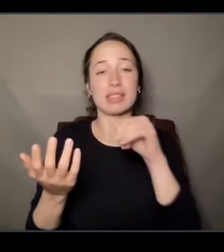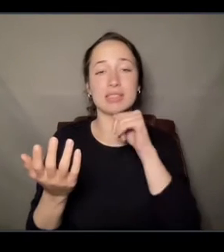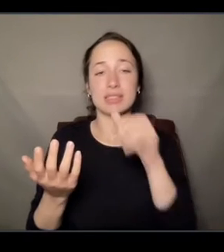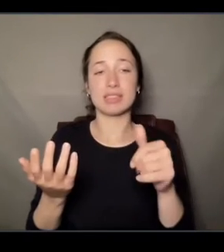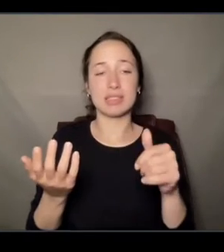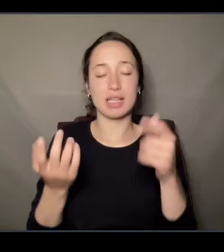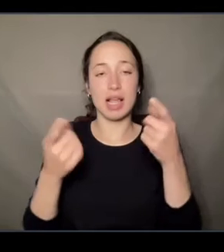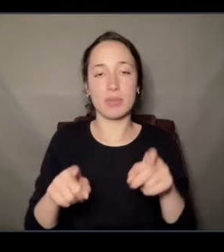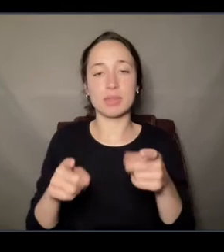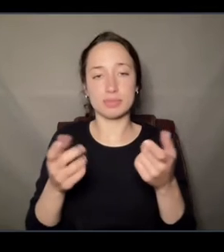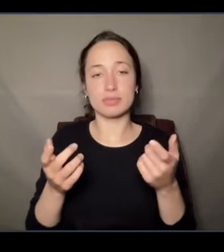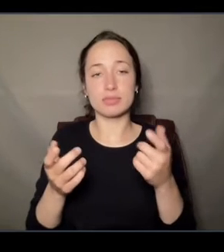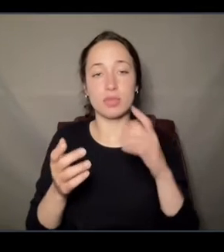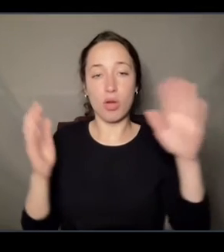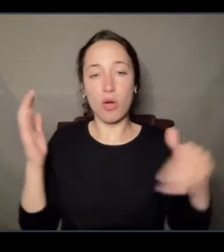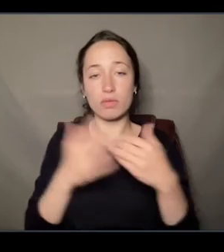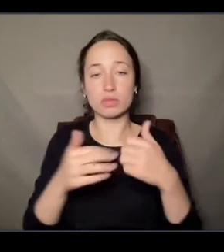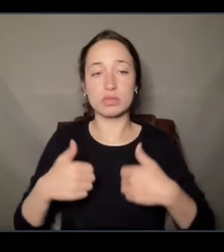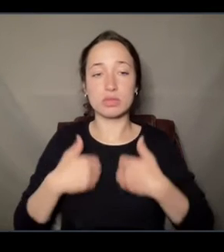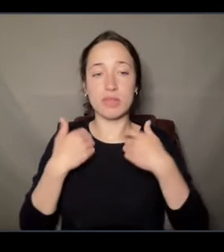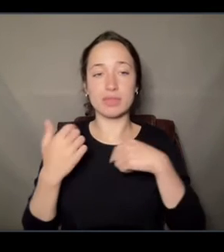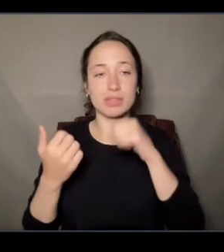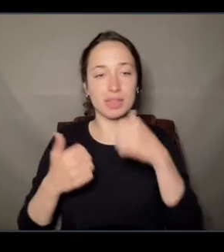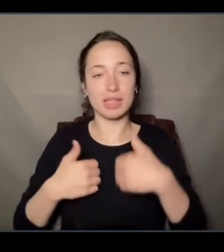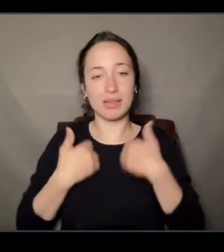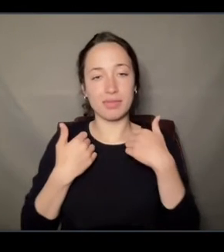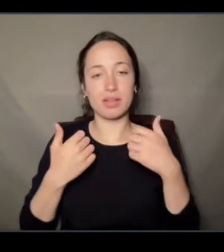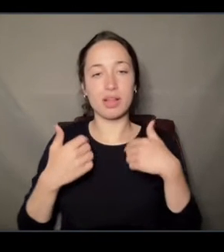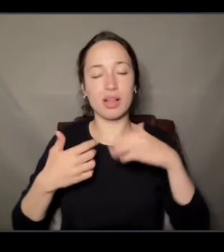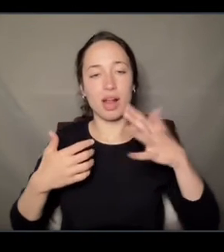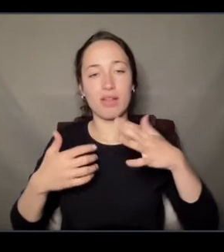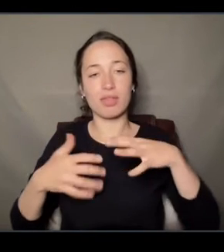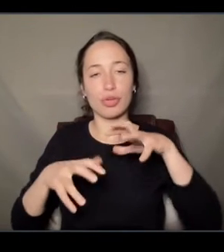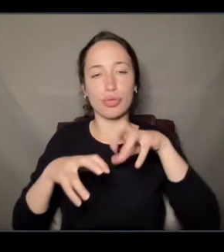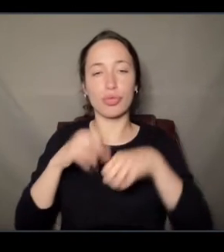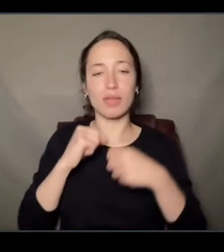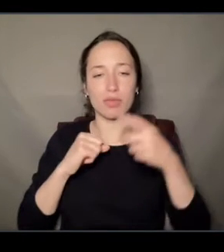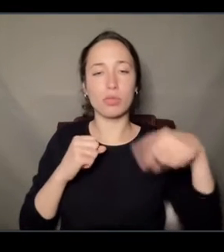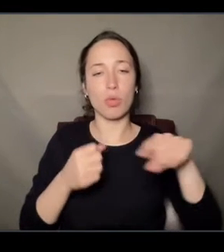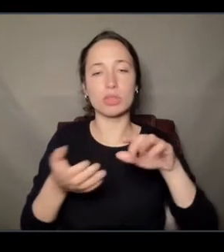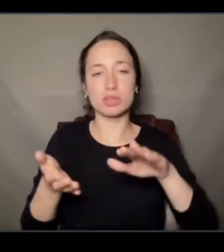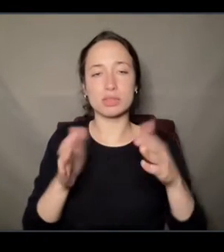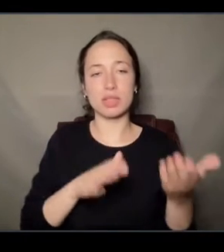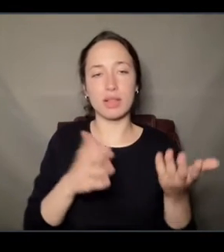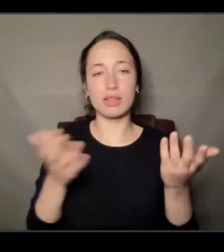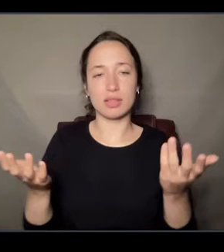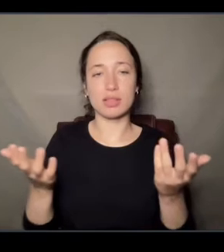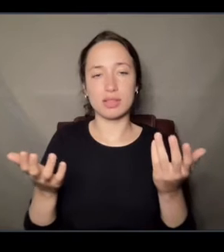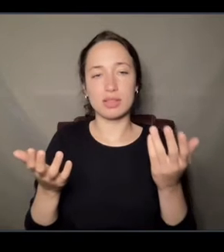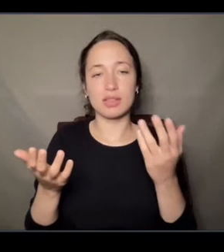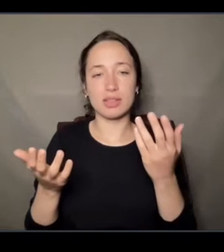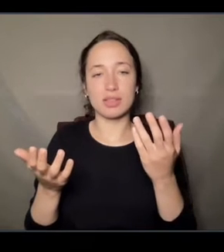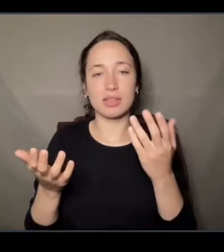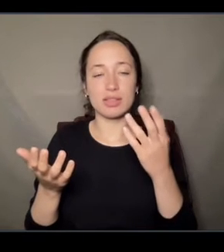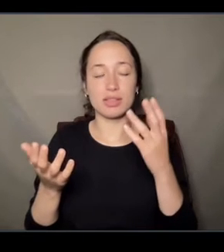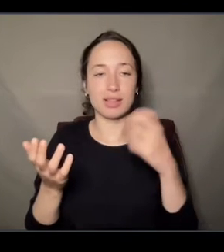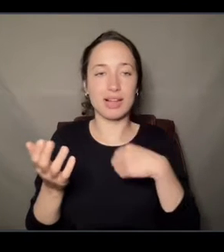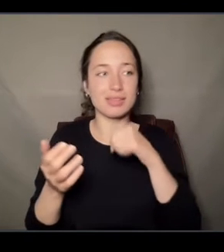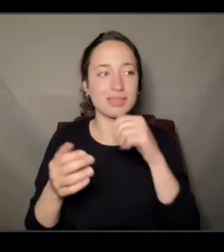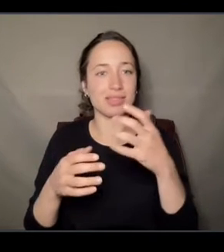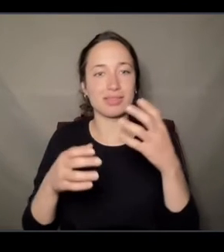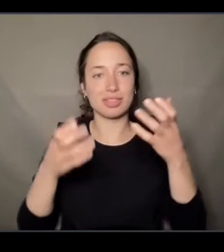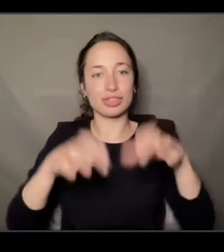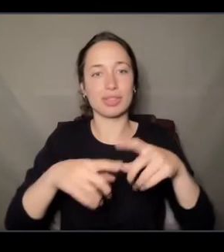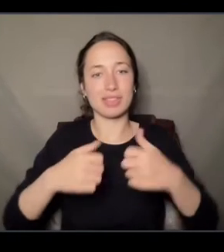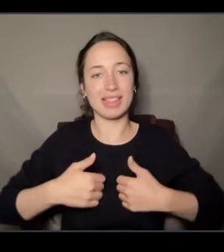something didn't happen. And so all those lives that I didn't live, in a way, I sort of grieved those deaths. Like I didn't get to